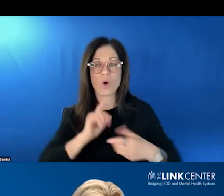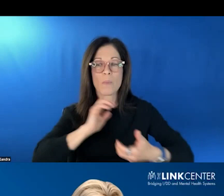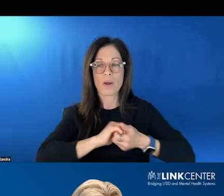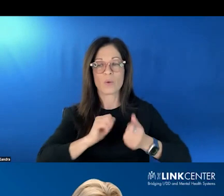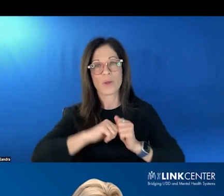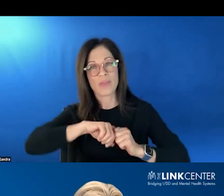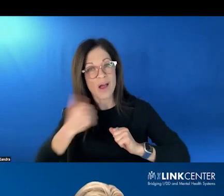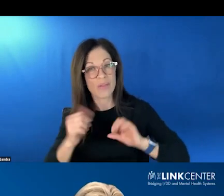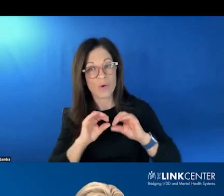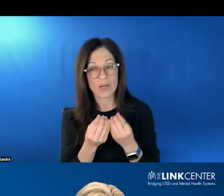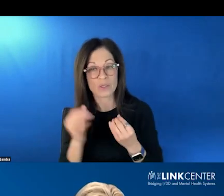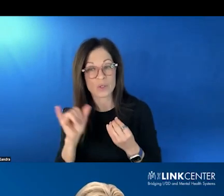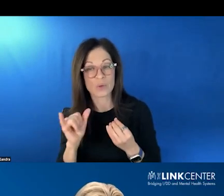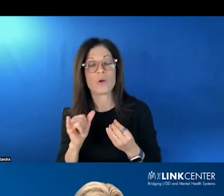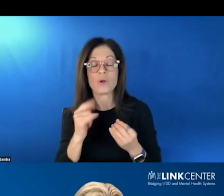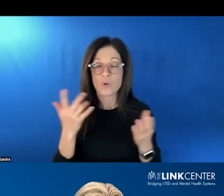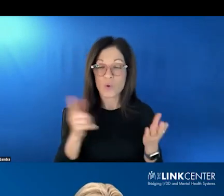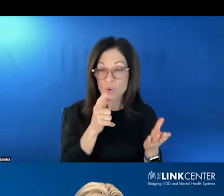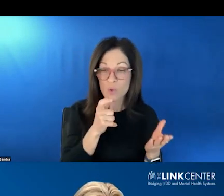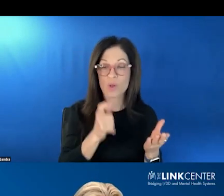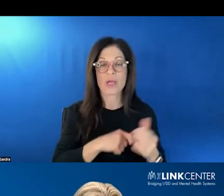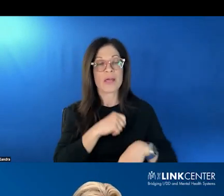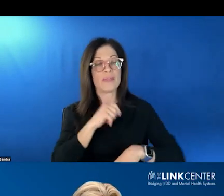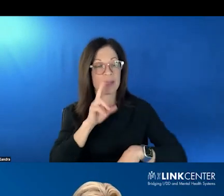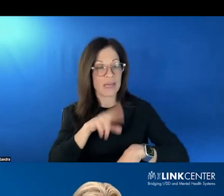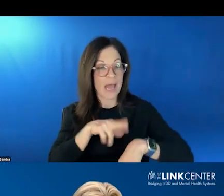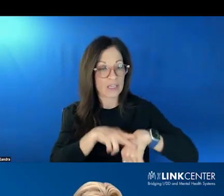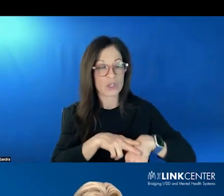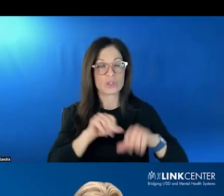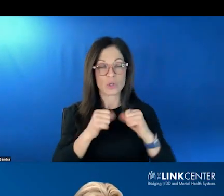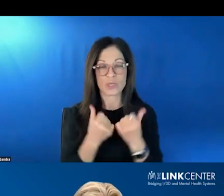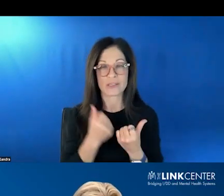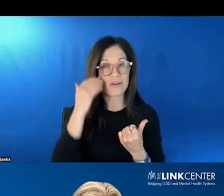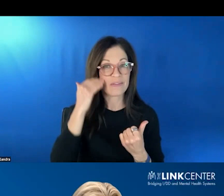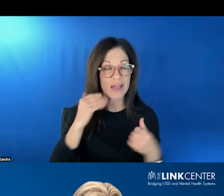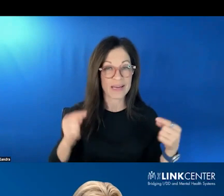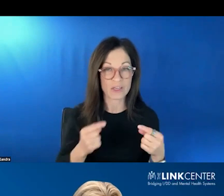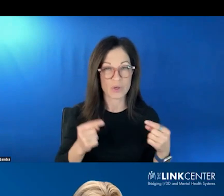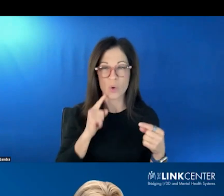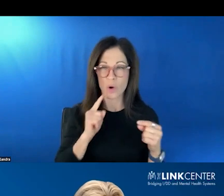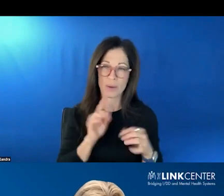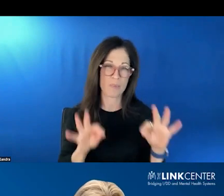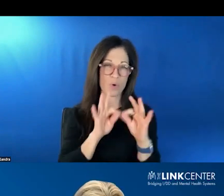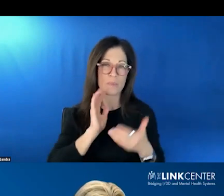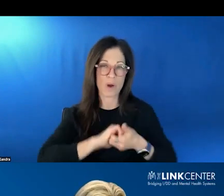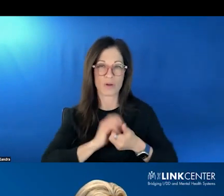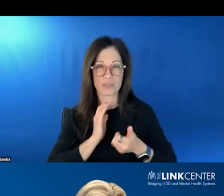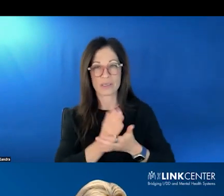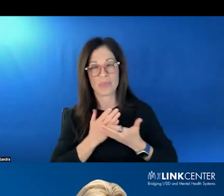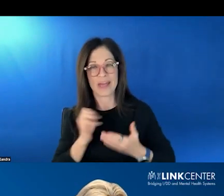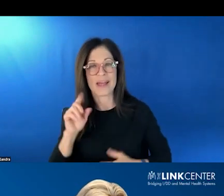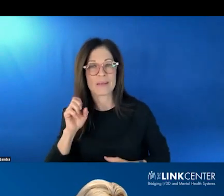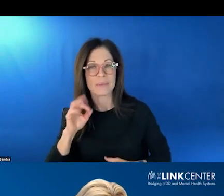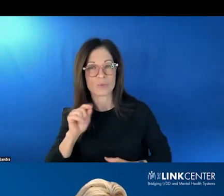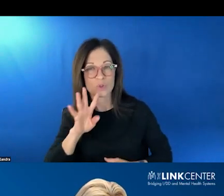as well, notably the National Association of State Head Injury Administrators, who are a key partner on some of our elements that we'll talk about in just a bit.